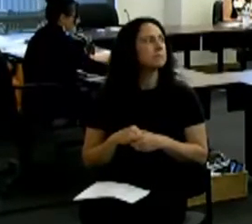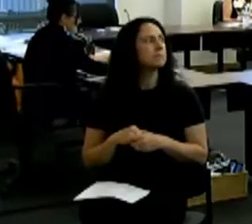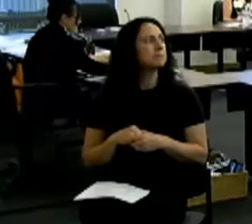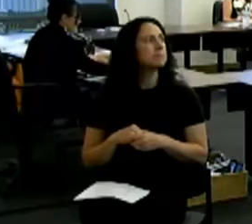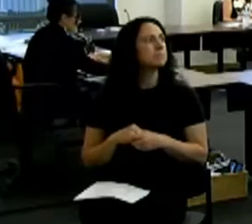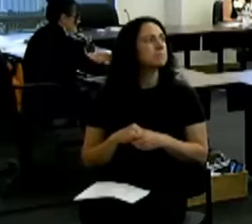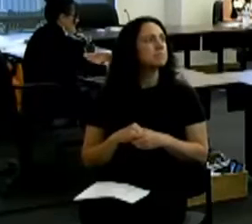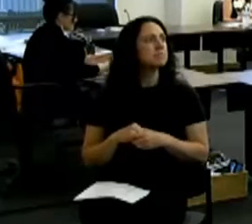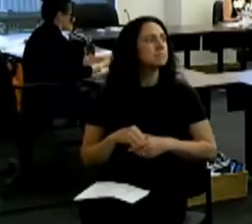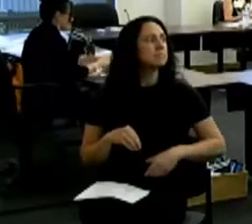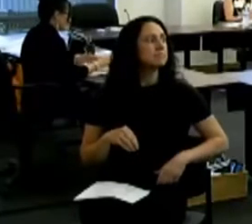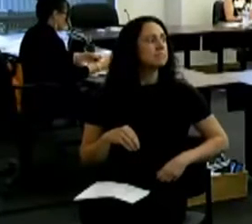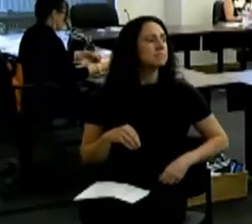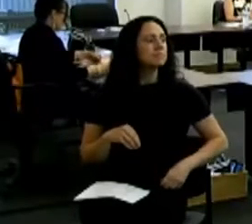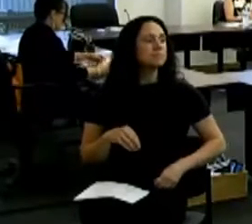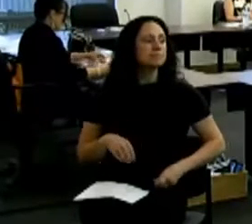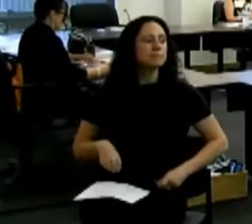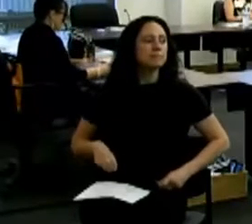All right.